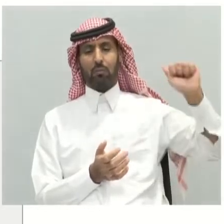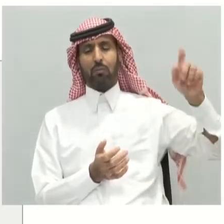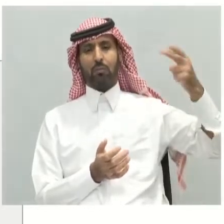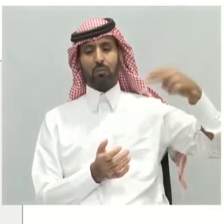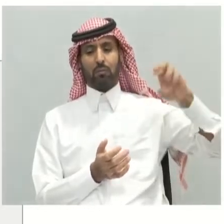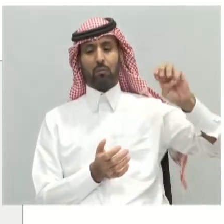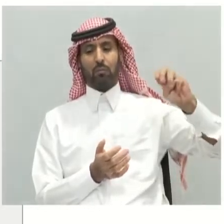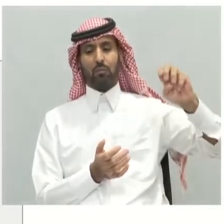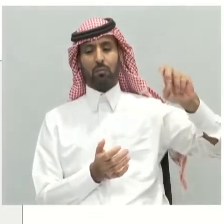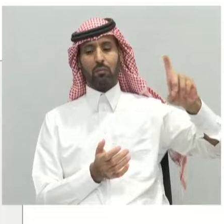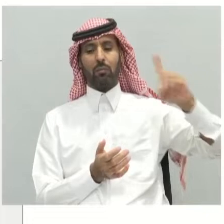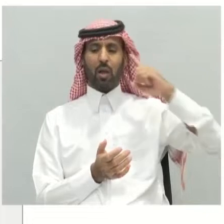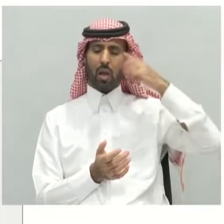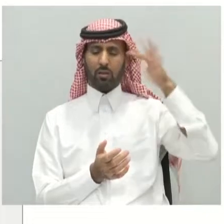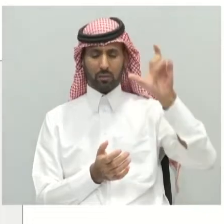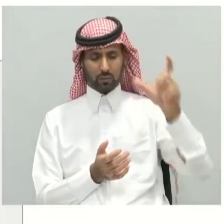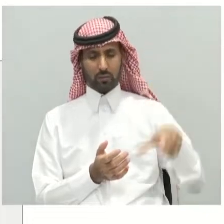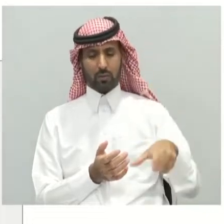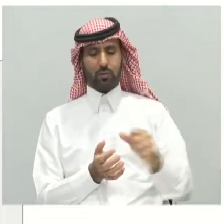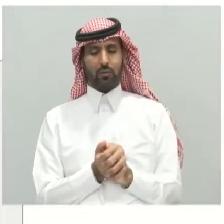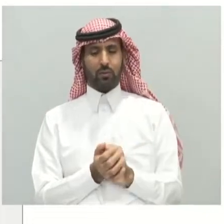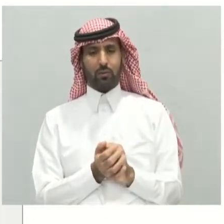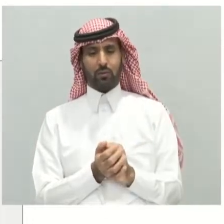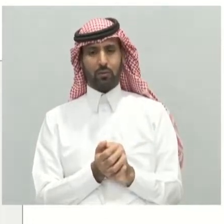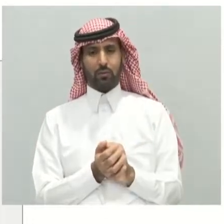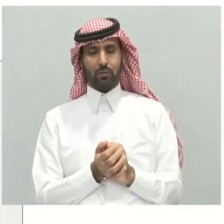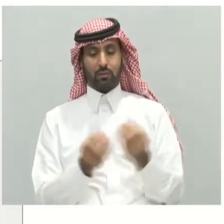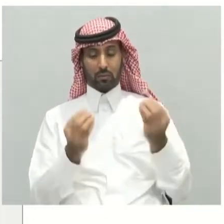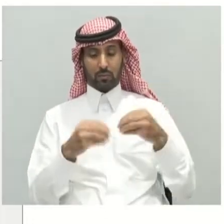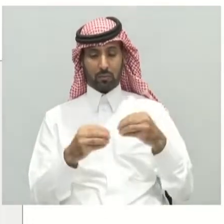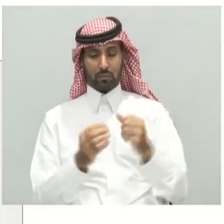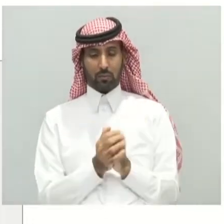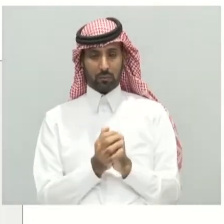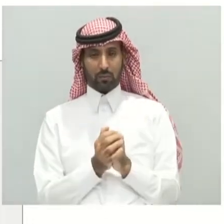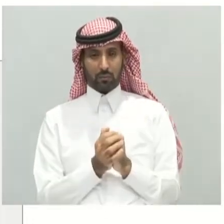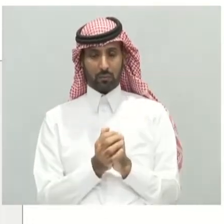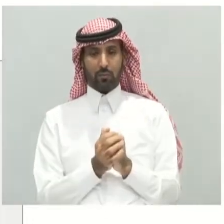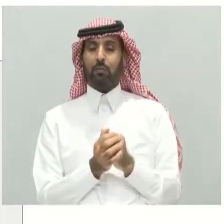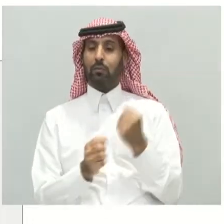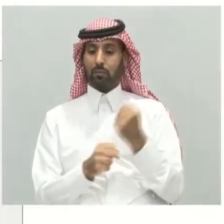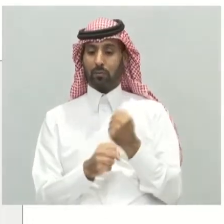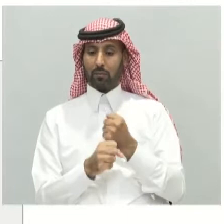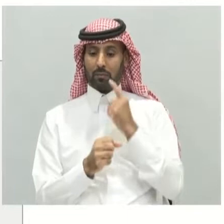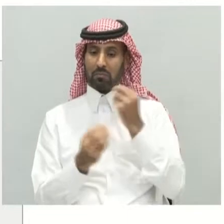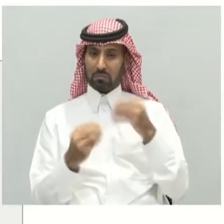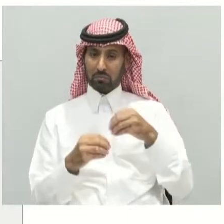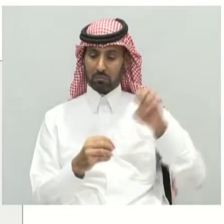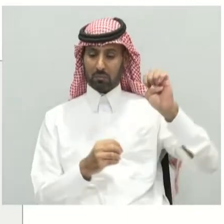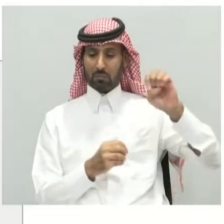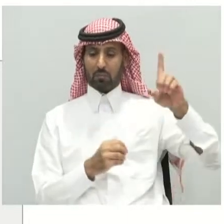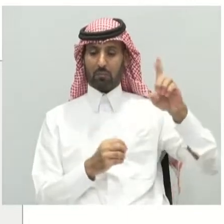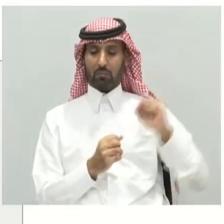So any subject, okay? We add to it the verb, either ed,